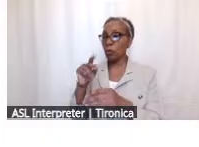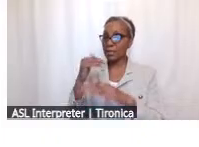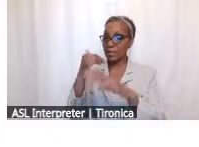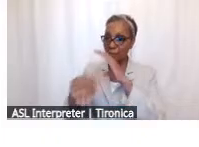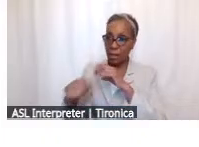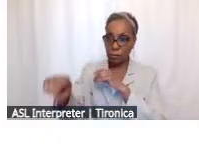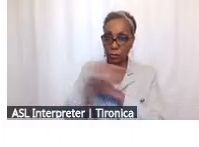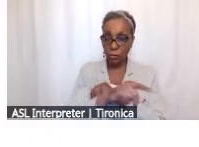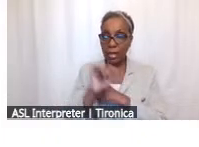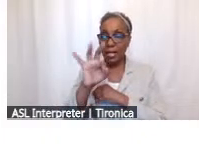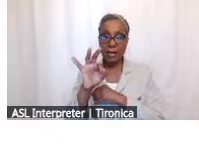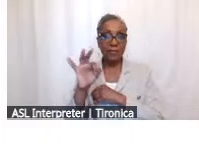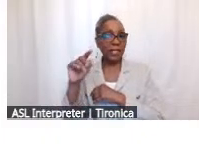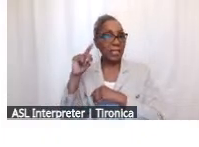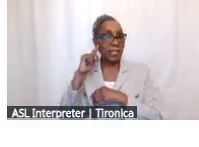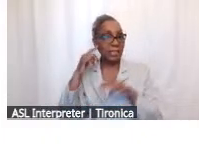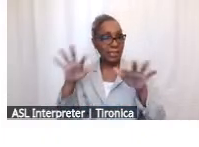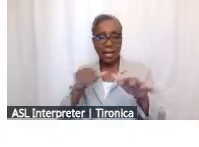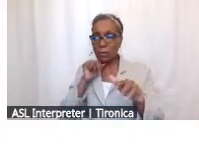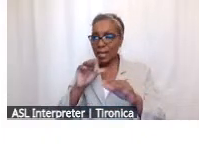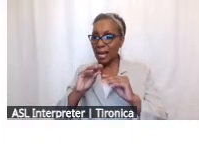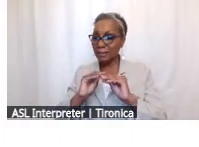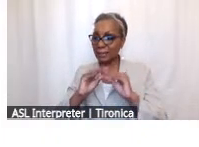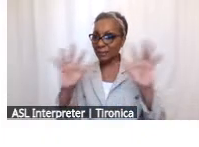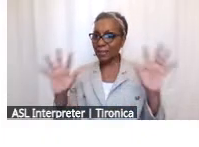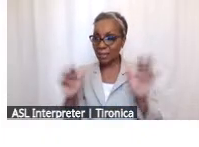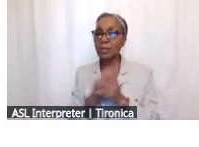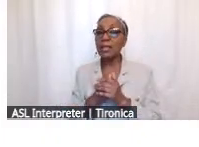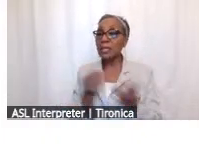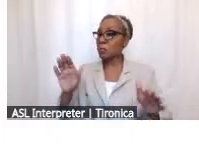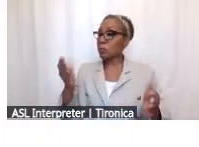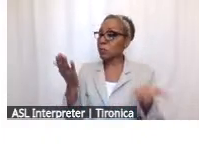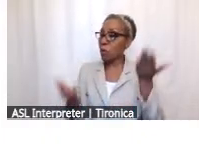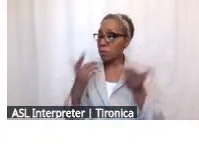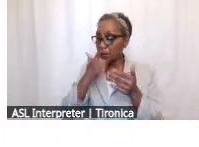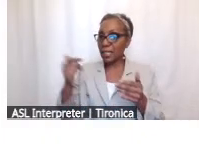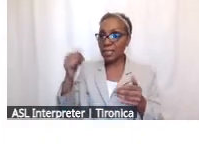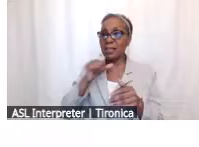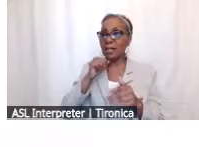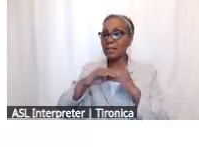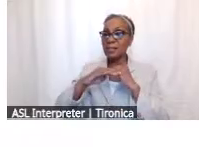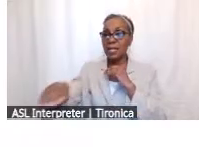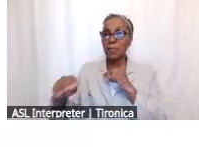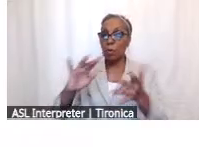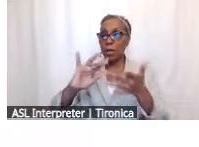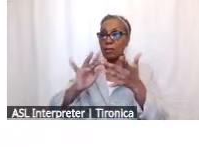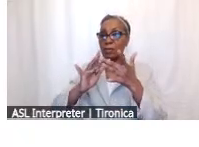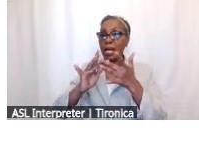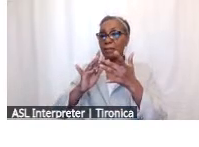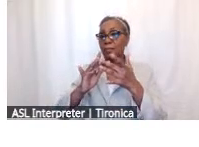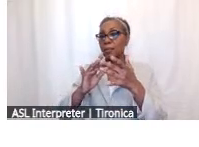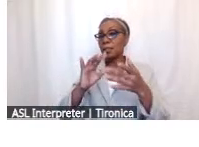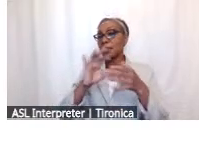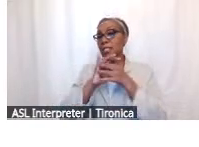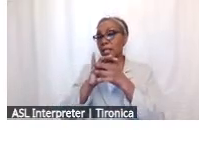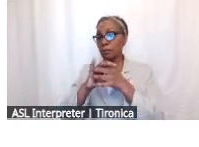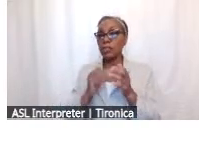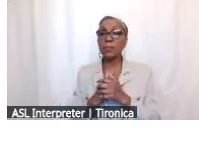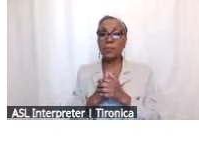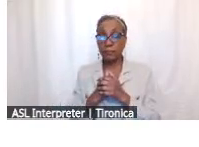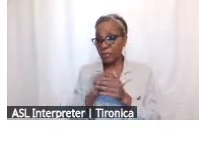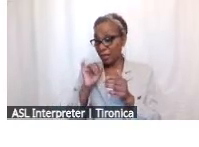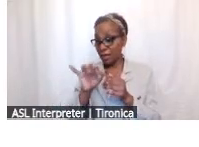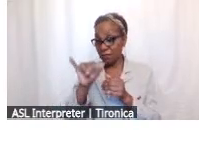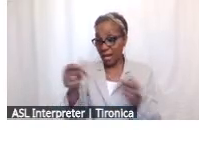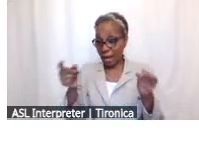the sound is unclear, it's likely due to an unstable internet connection. And if this happens